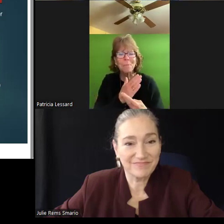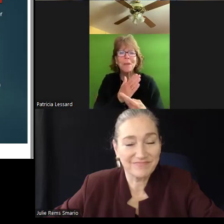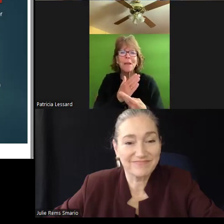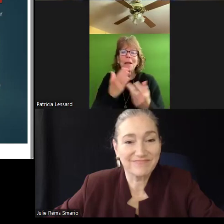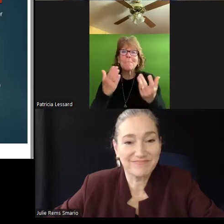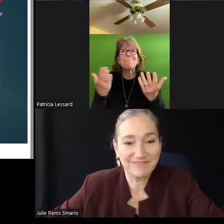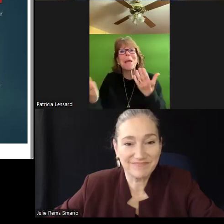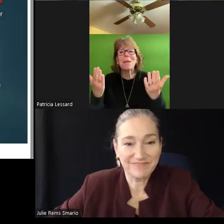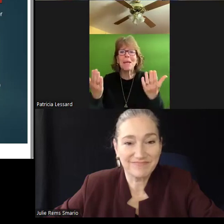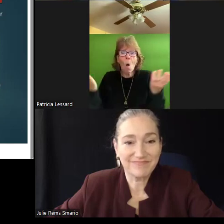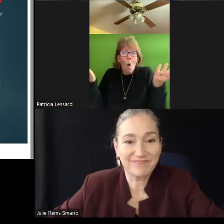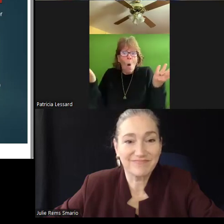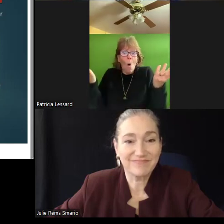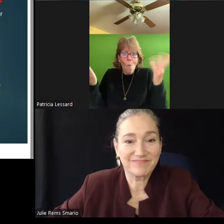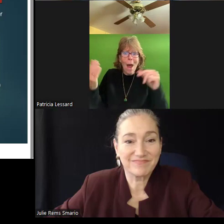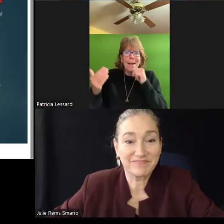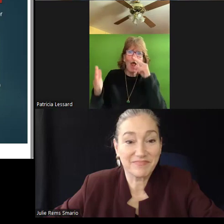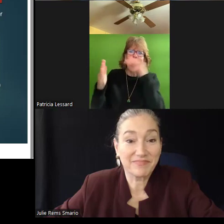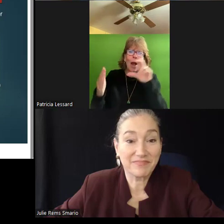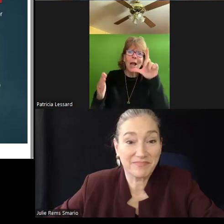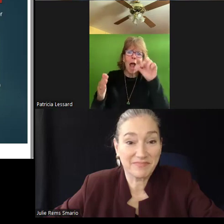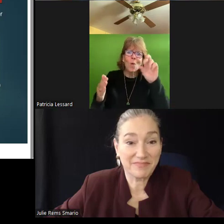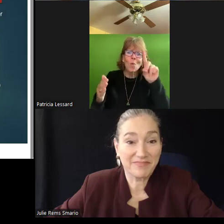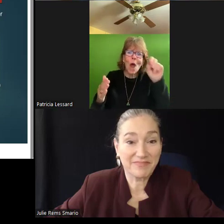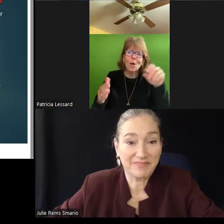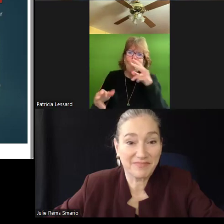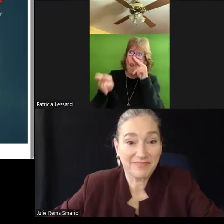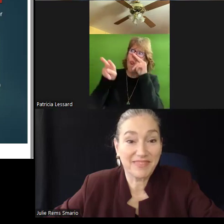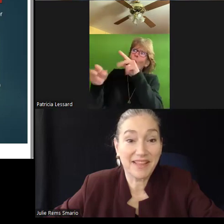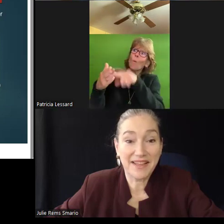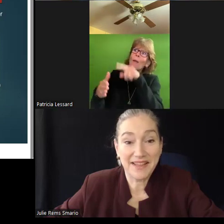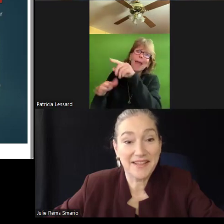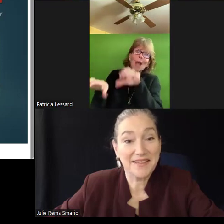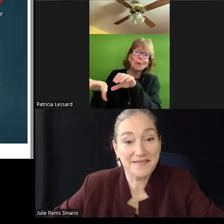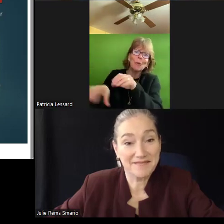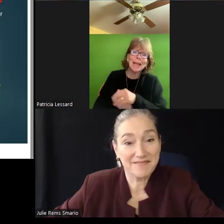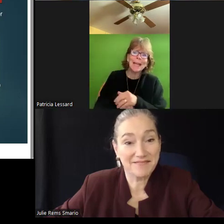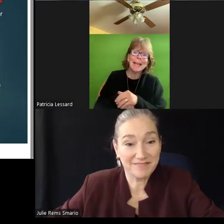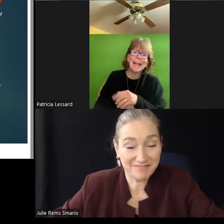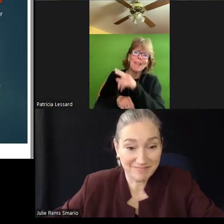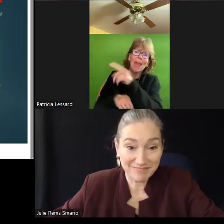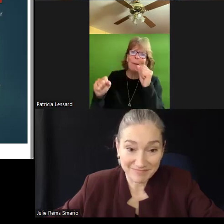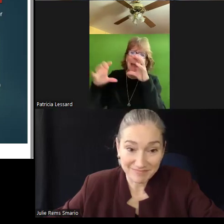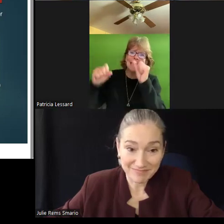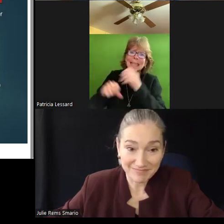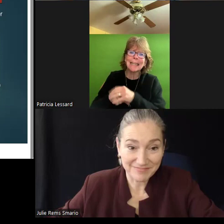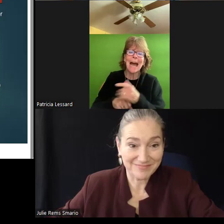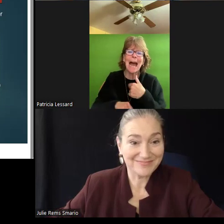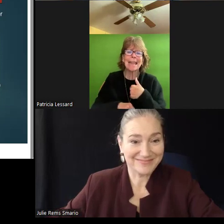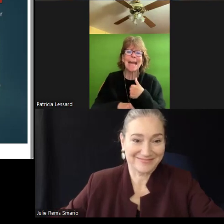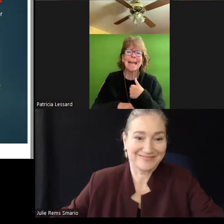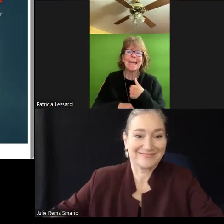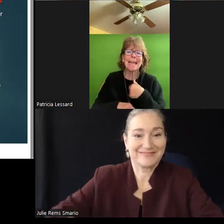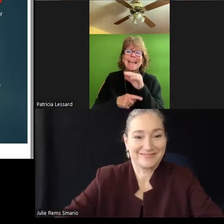let's look up to Colorado. They're doing something amazing. And I thought to myself, yeah, this is great.